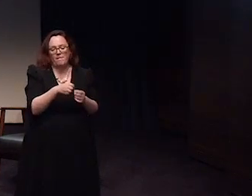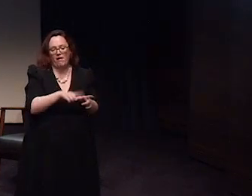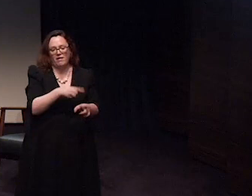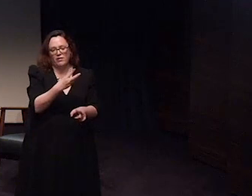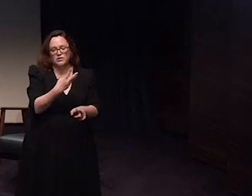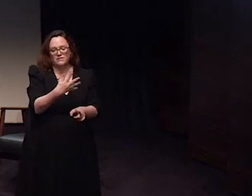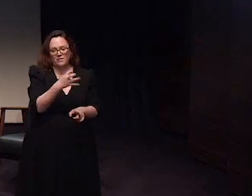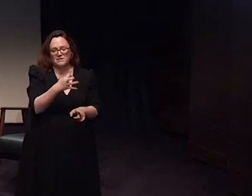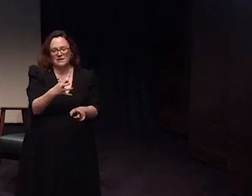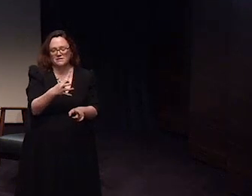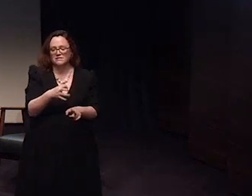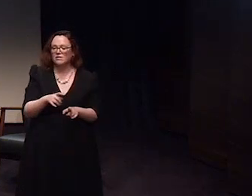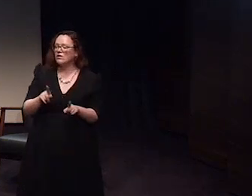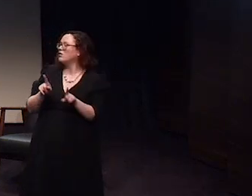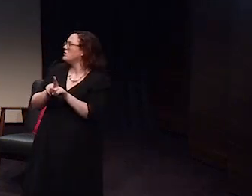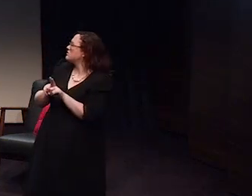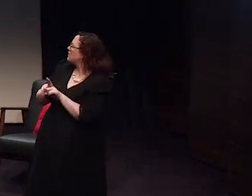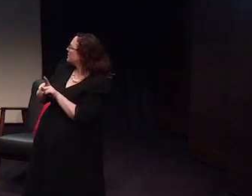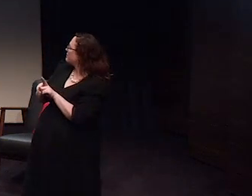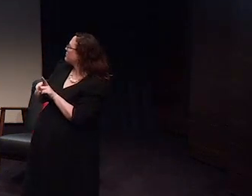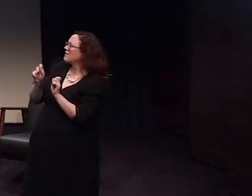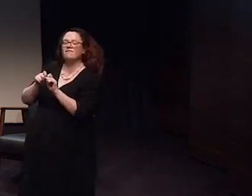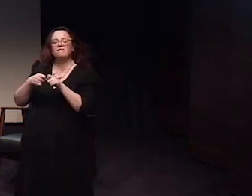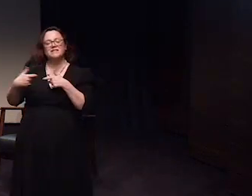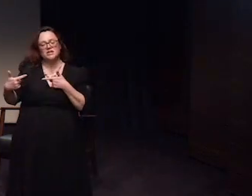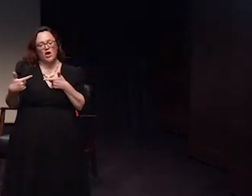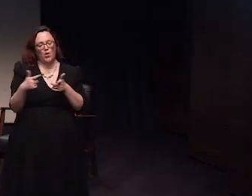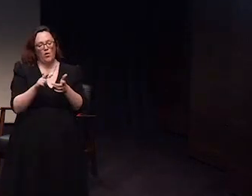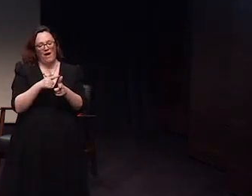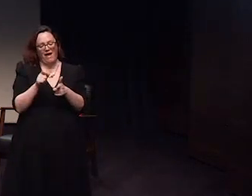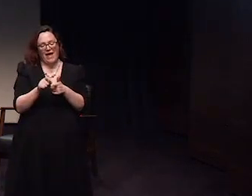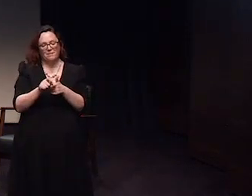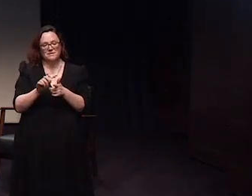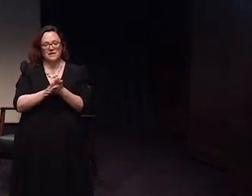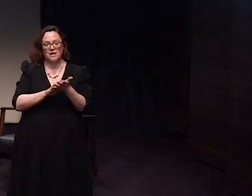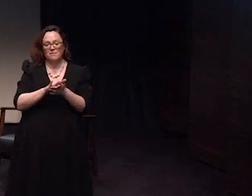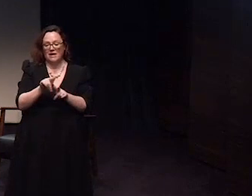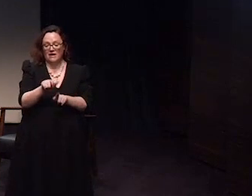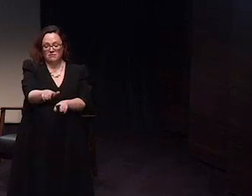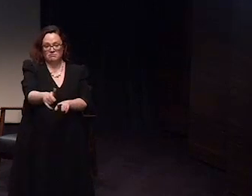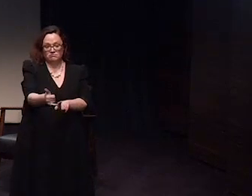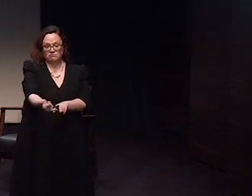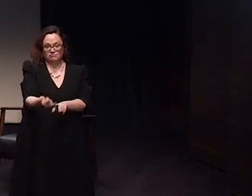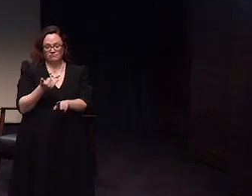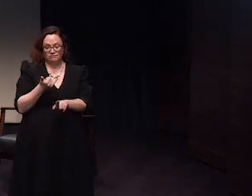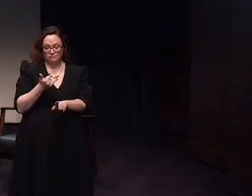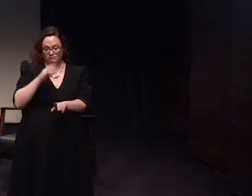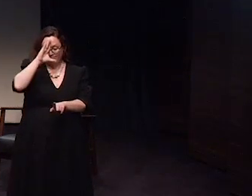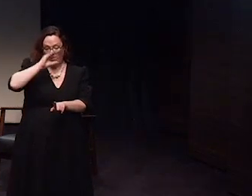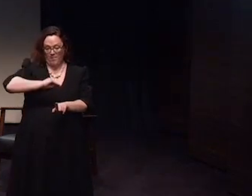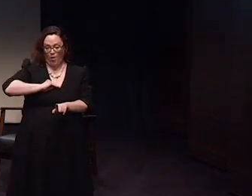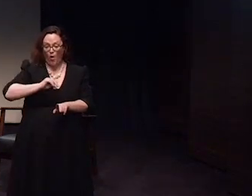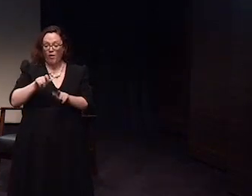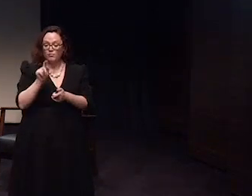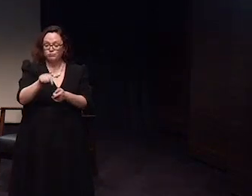is also video live apps. So the dispatcher can see through the bystander camera and helps